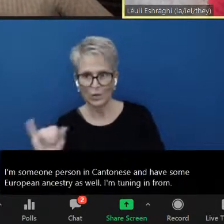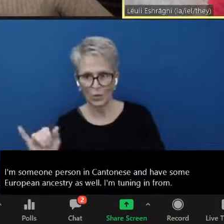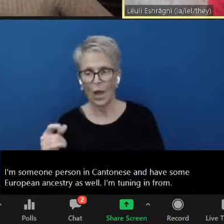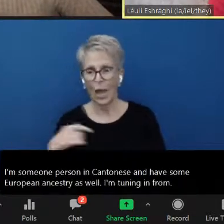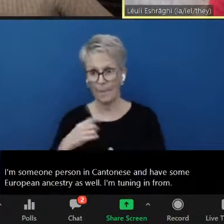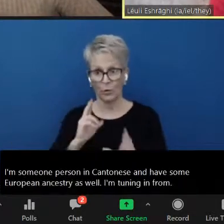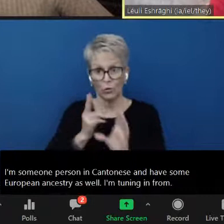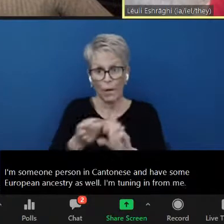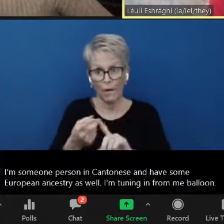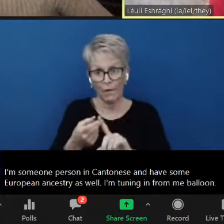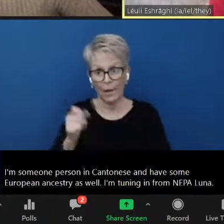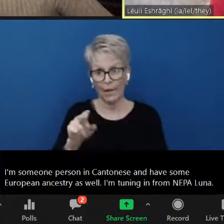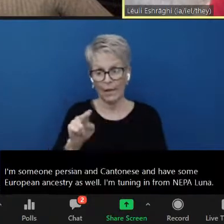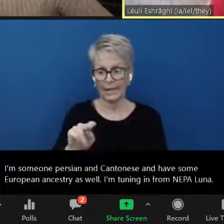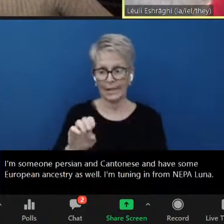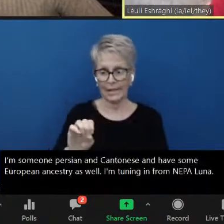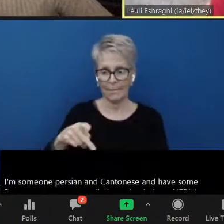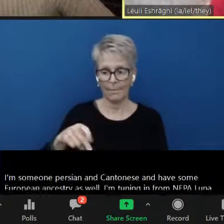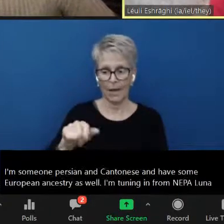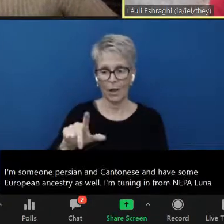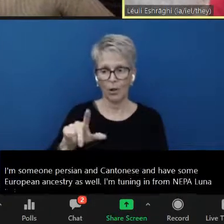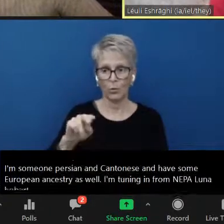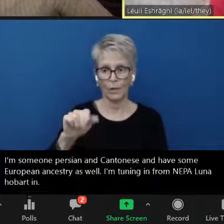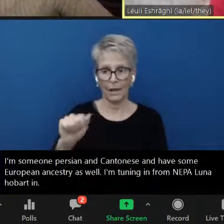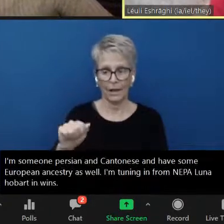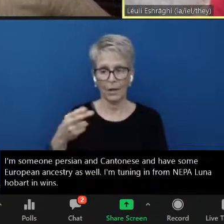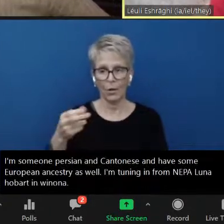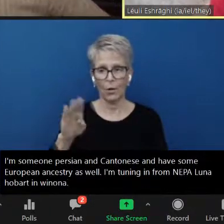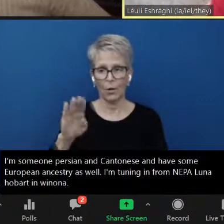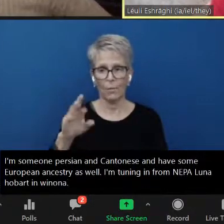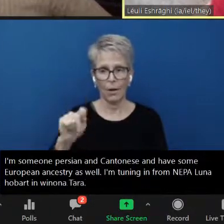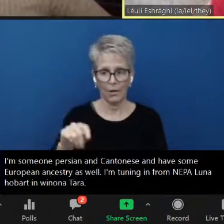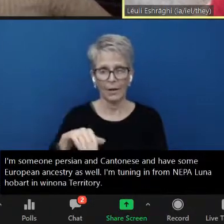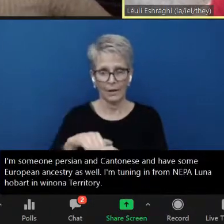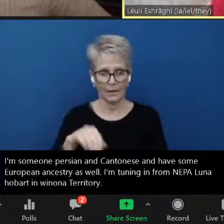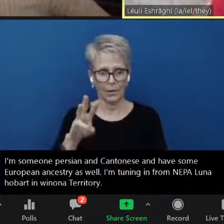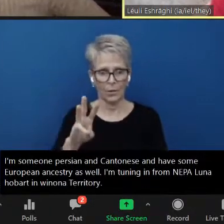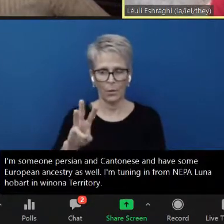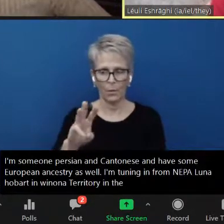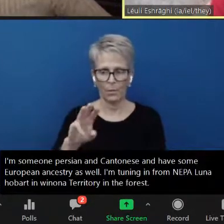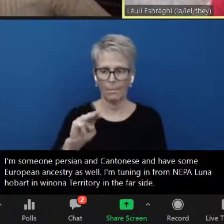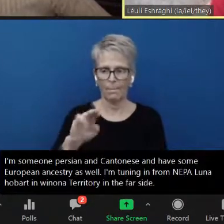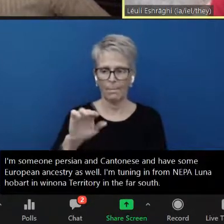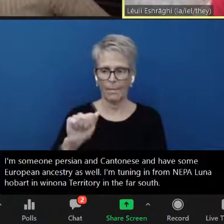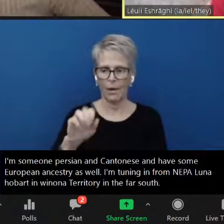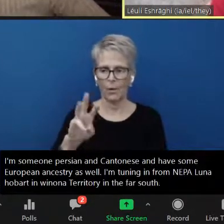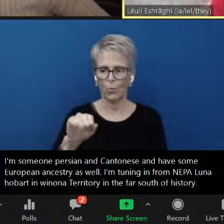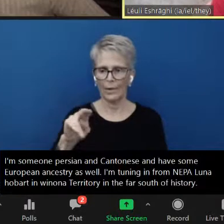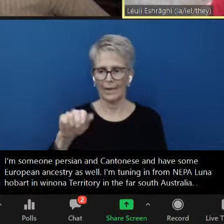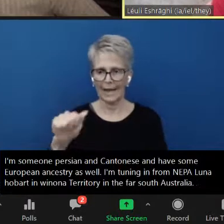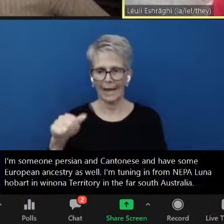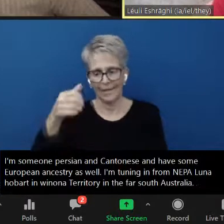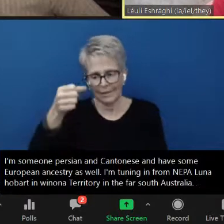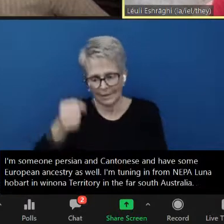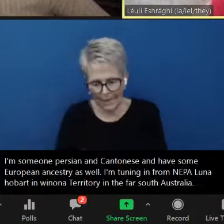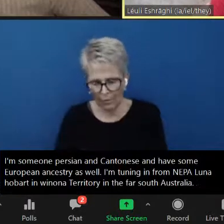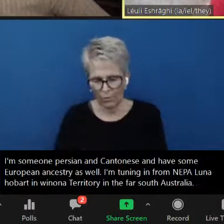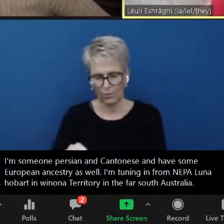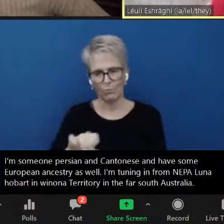from Nipaluna, Hobart, in Winina territory, in the far south of Australia.